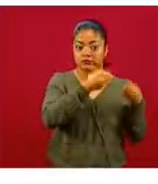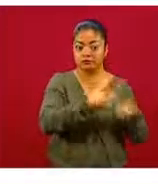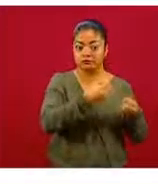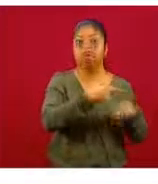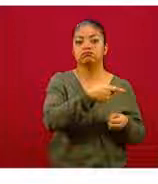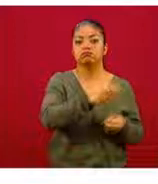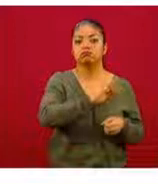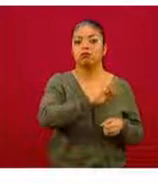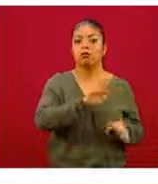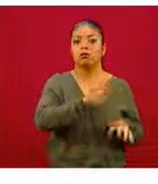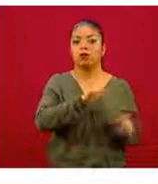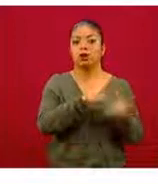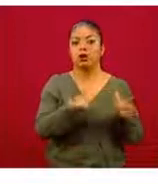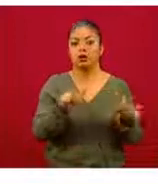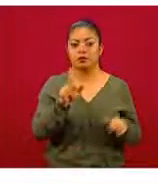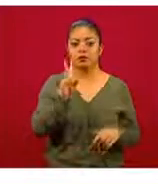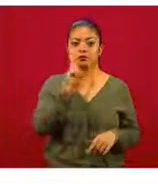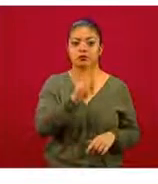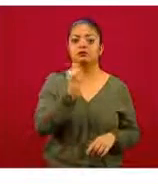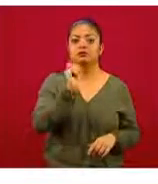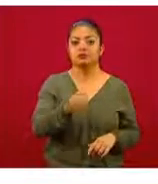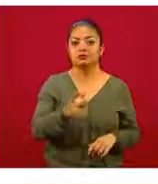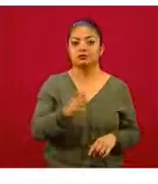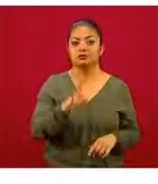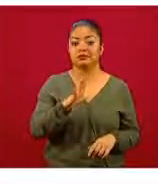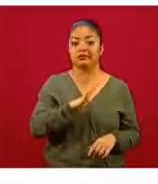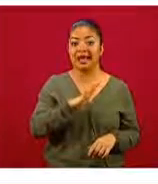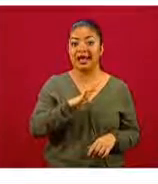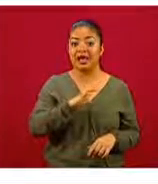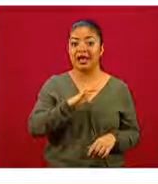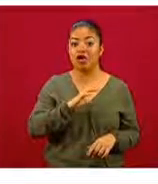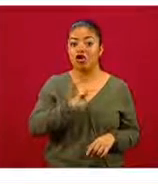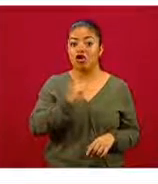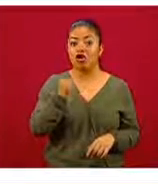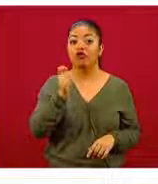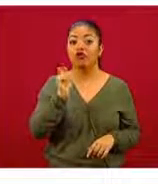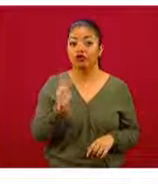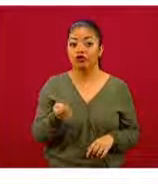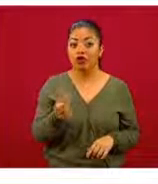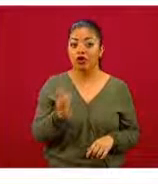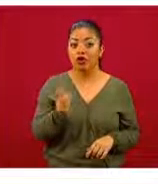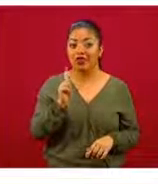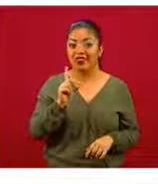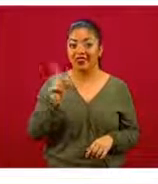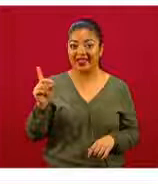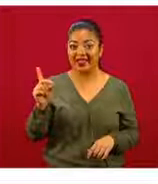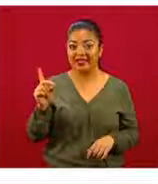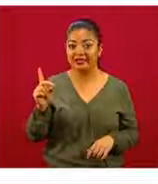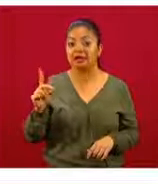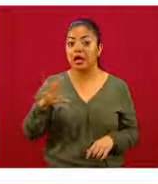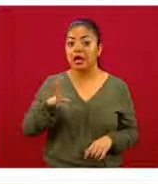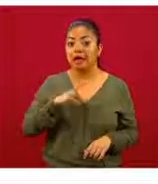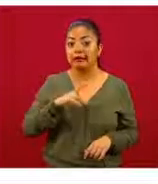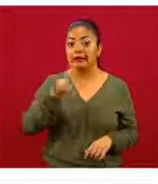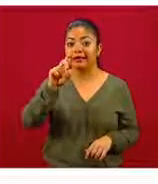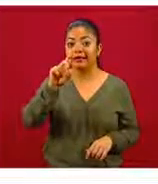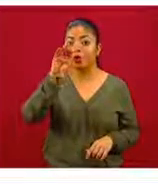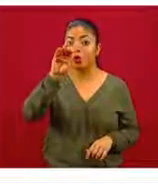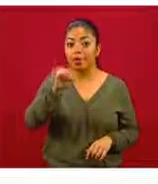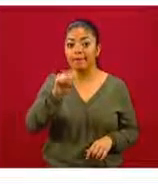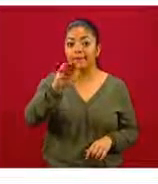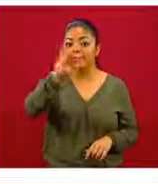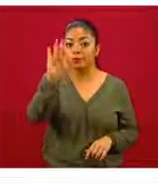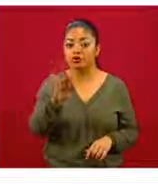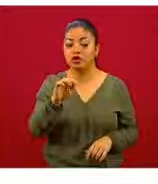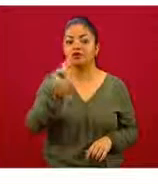for occupancy rates at hospitals. If we focus on the right-hand side of this graph, we can see a